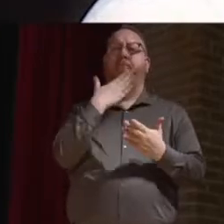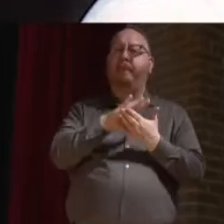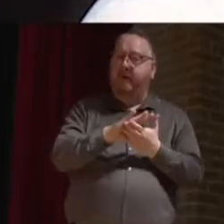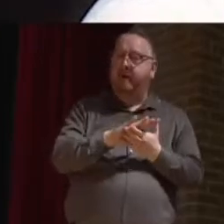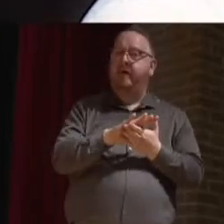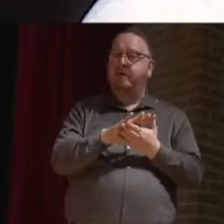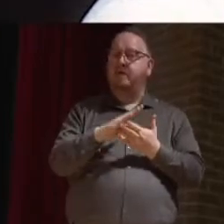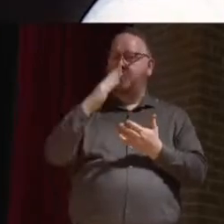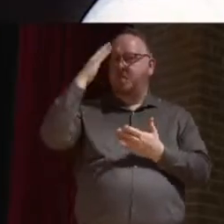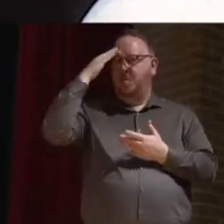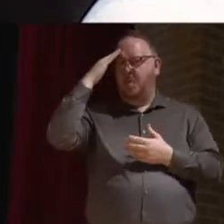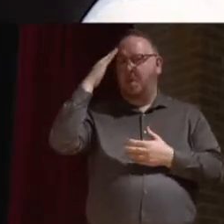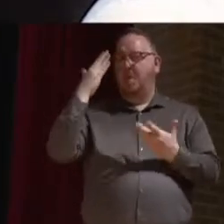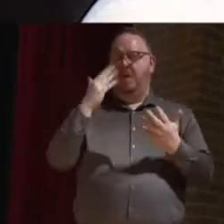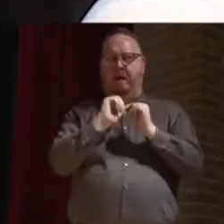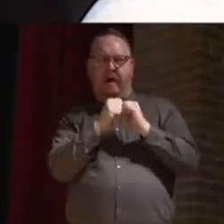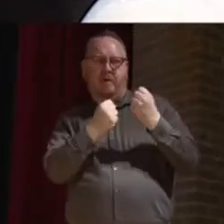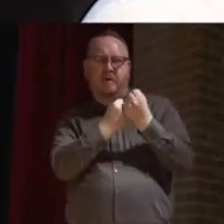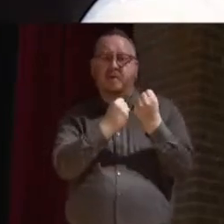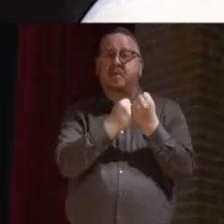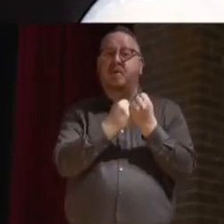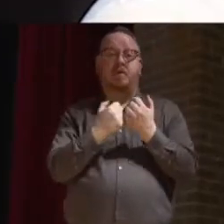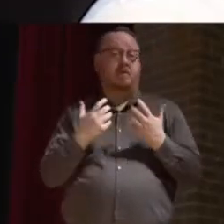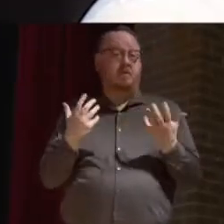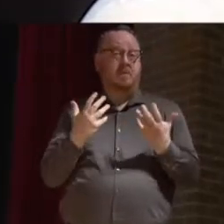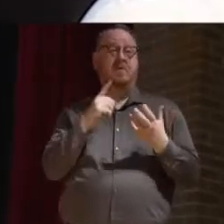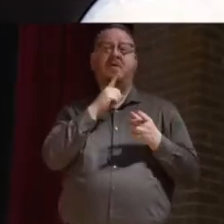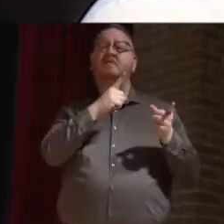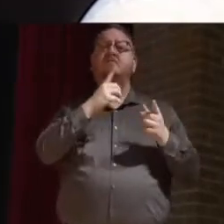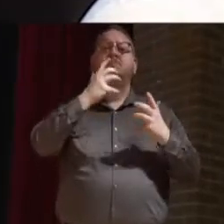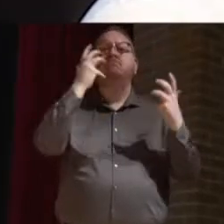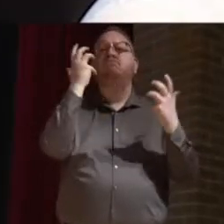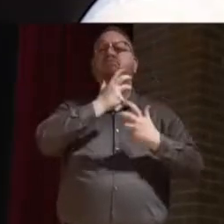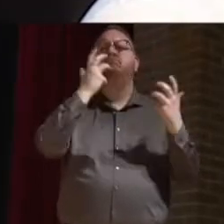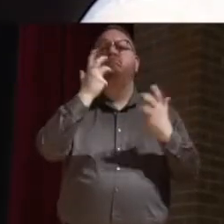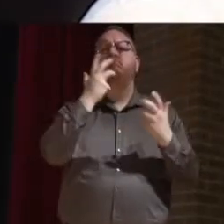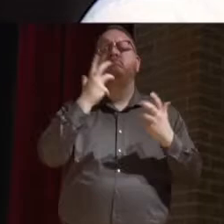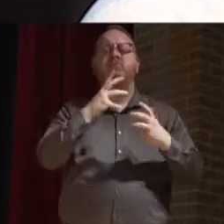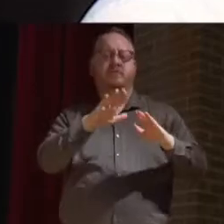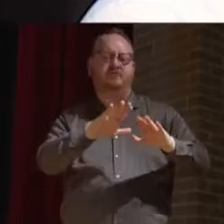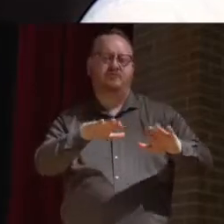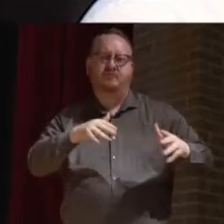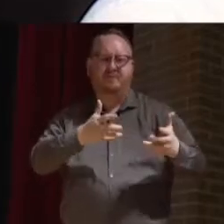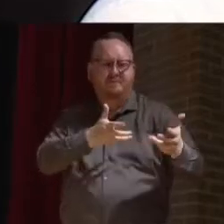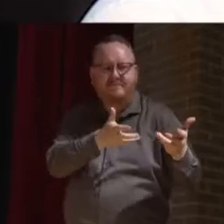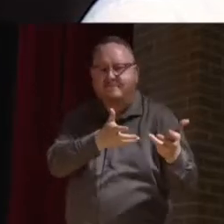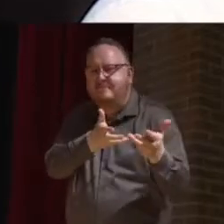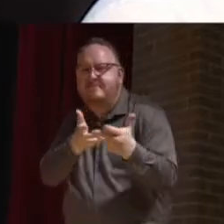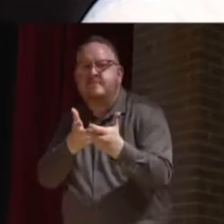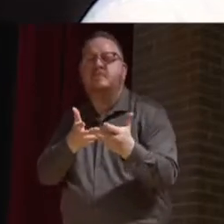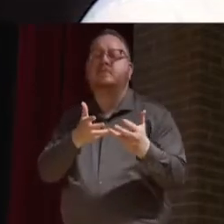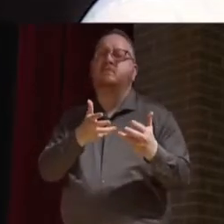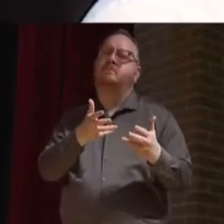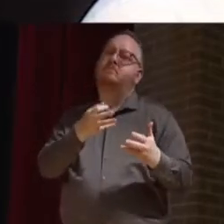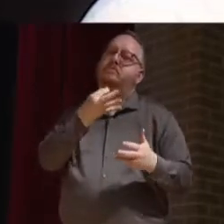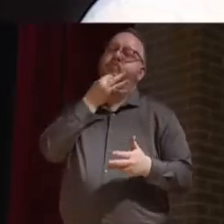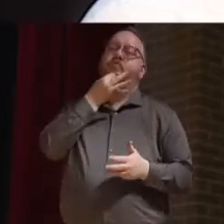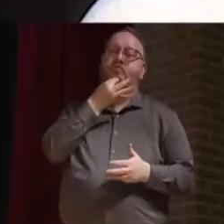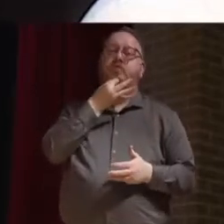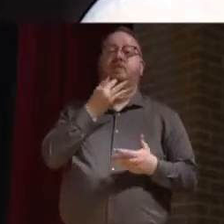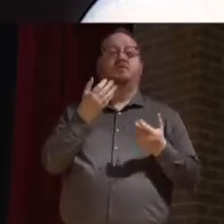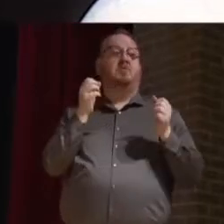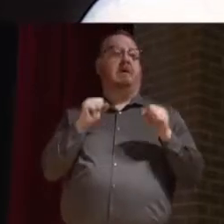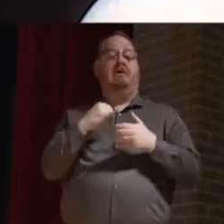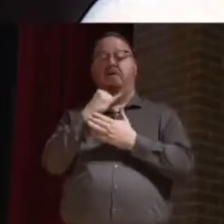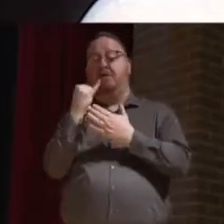the path that's going to get her back? She is amazing with little children. So I can take away her art supplies, I can take away